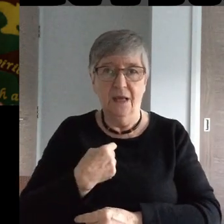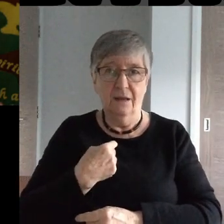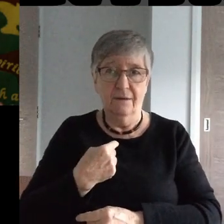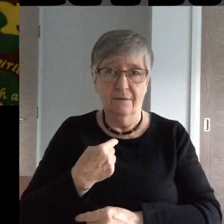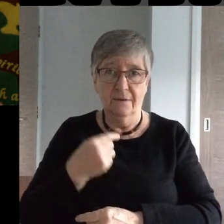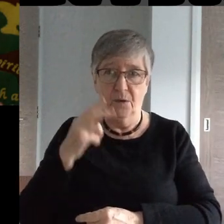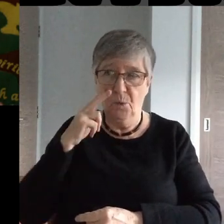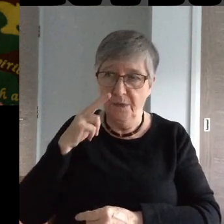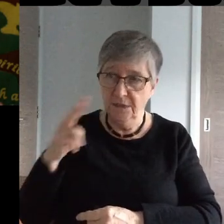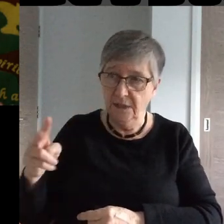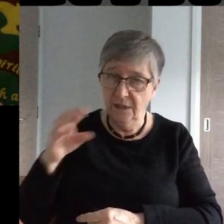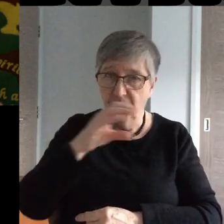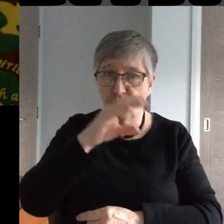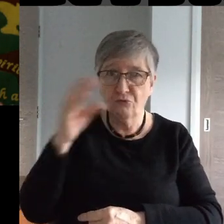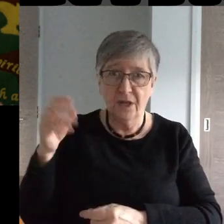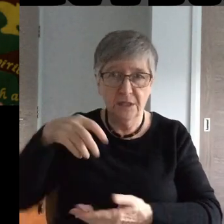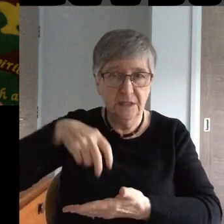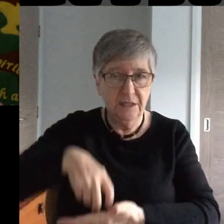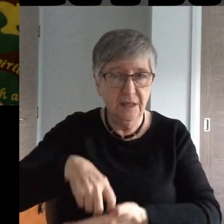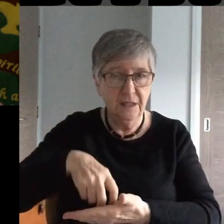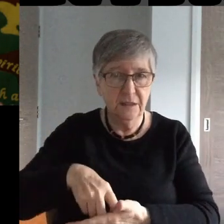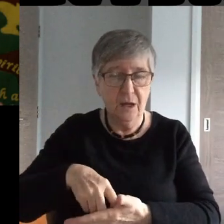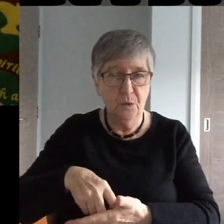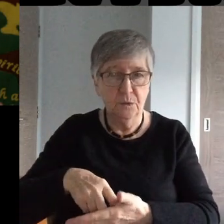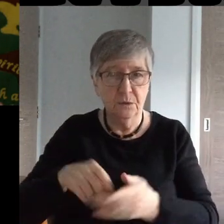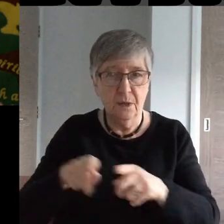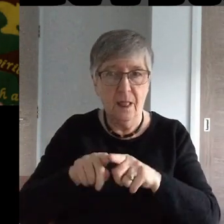before us, serving us like a servant.